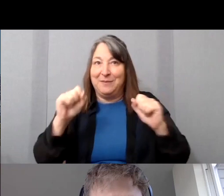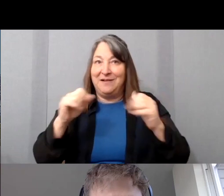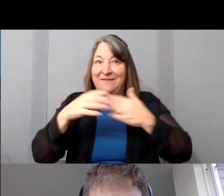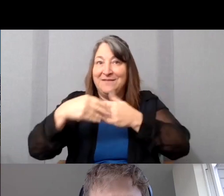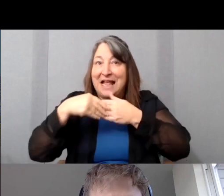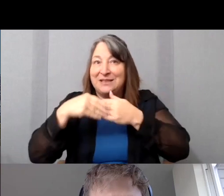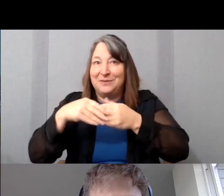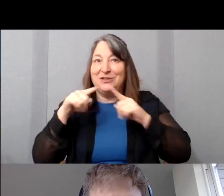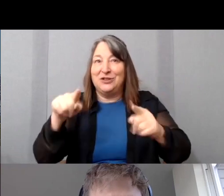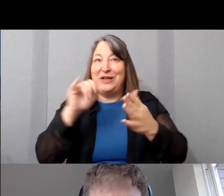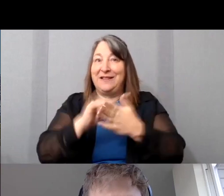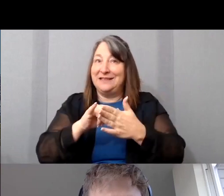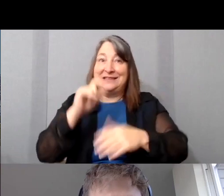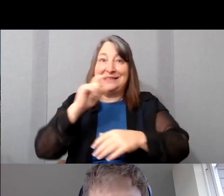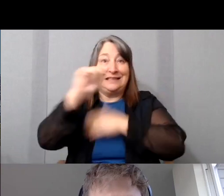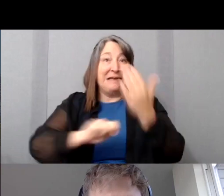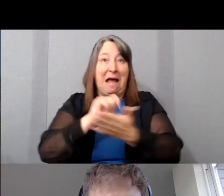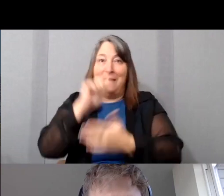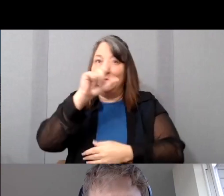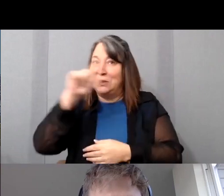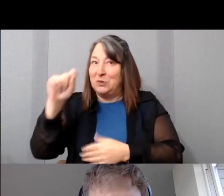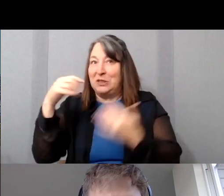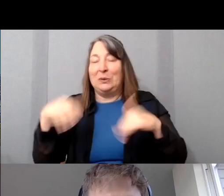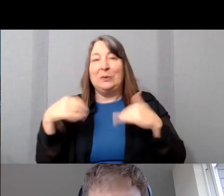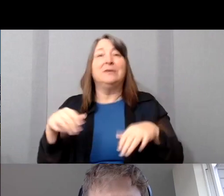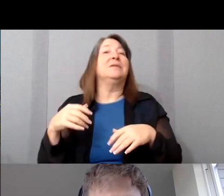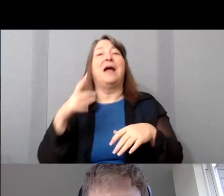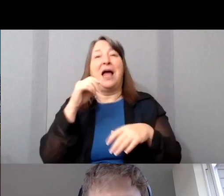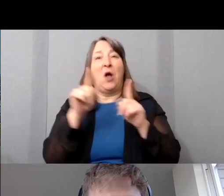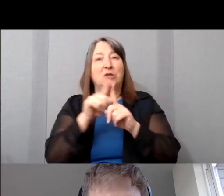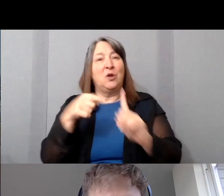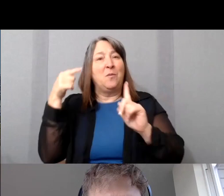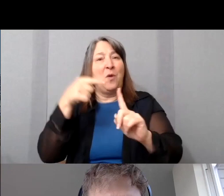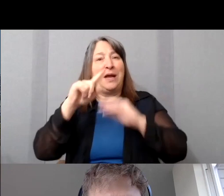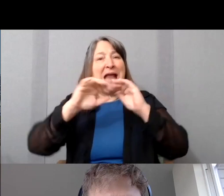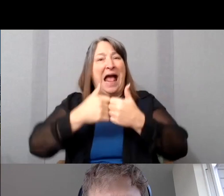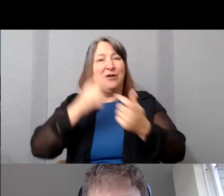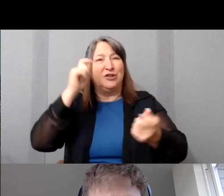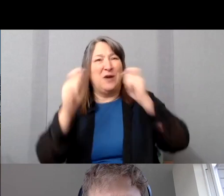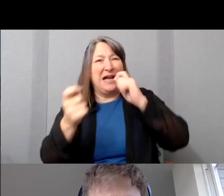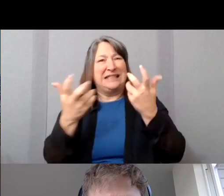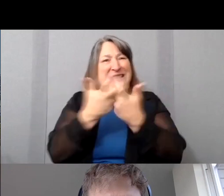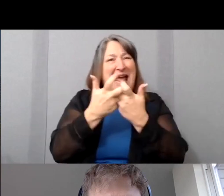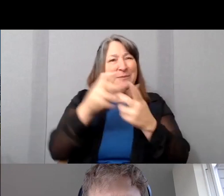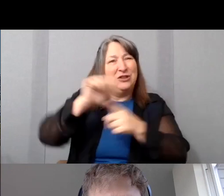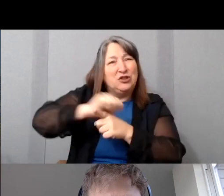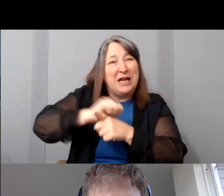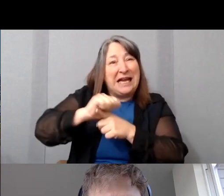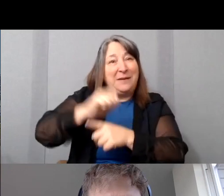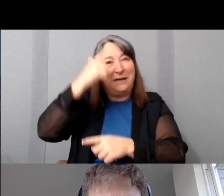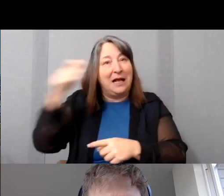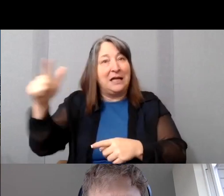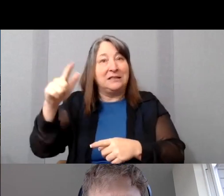unprecedented time, and really to the point about how to adapt training as well with the trauma that mentors